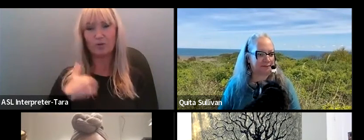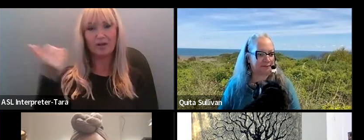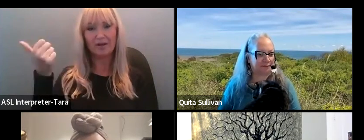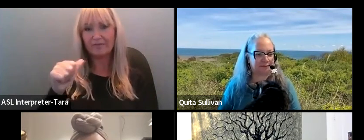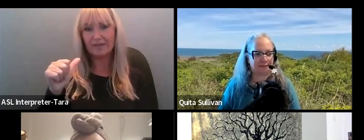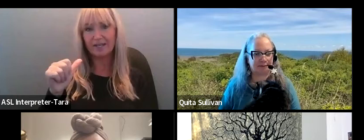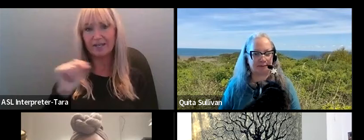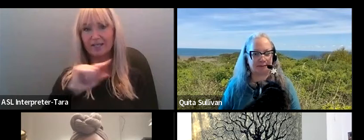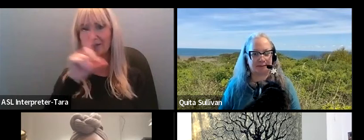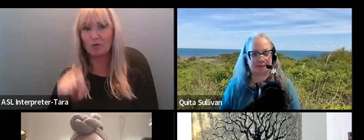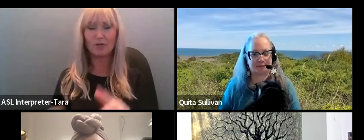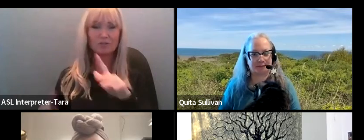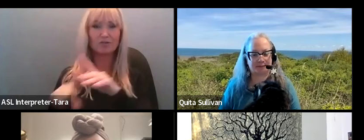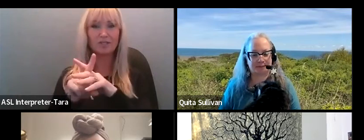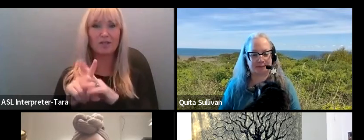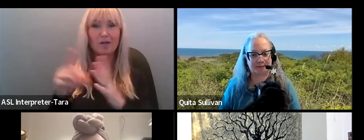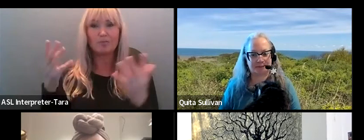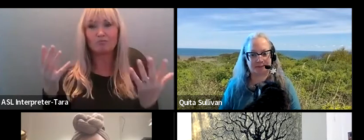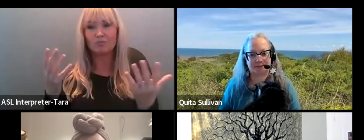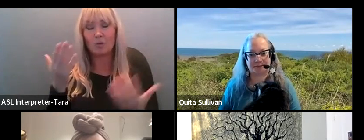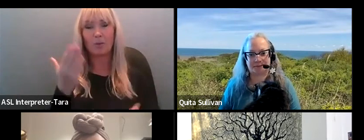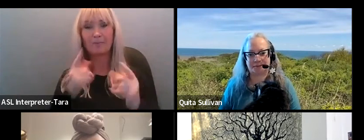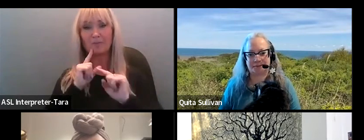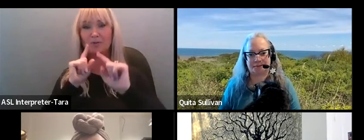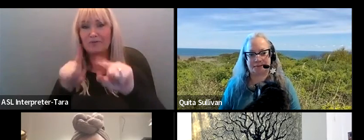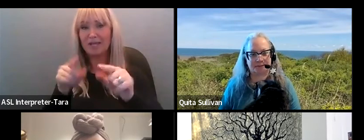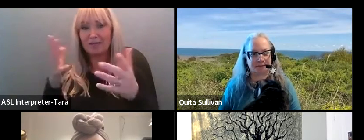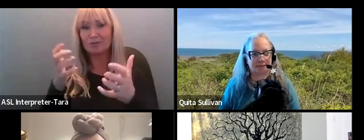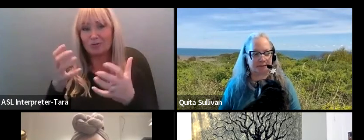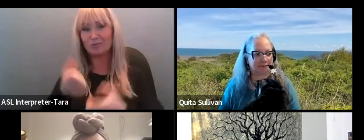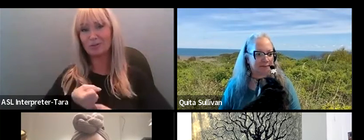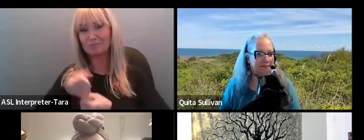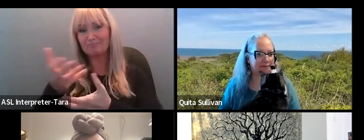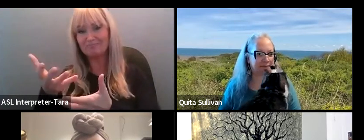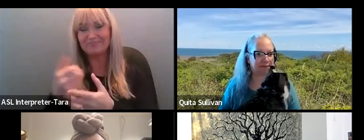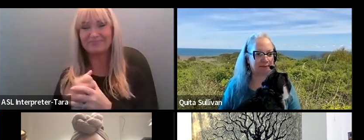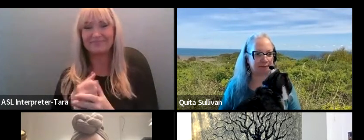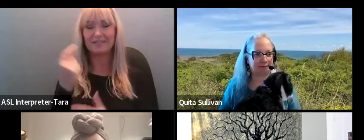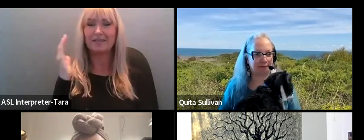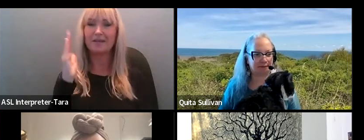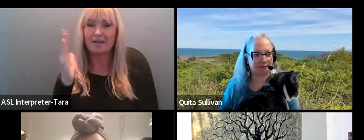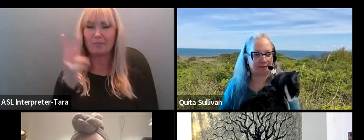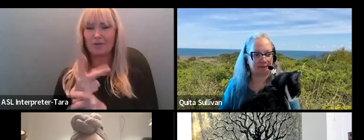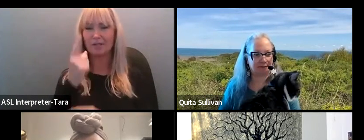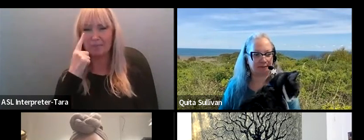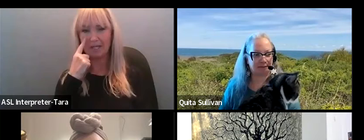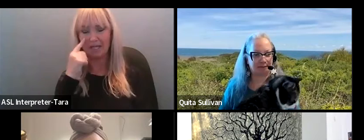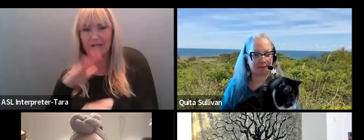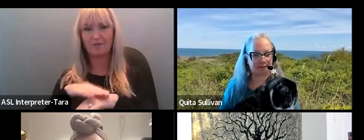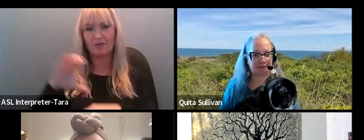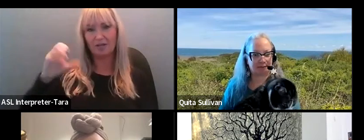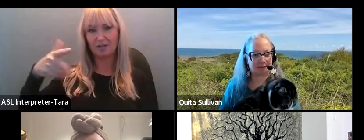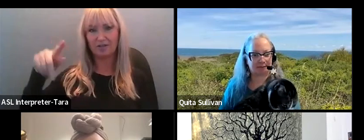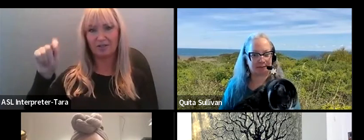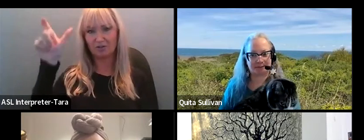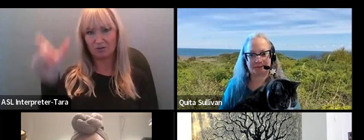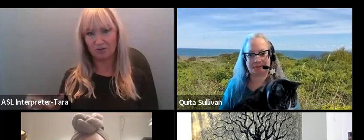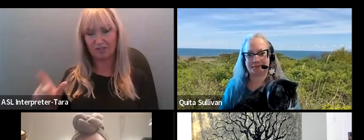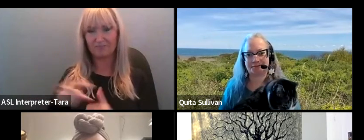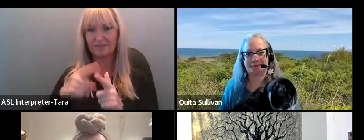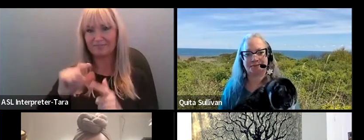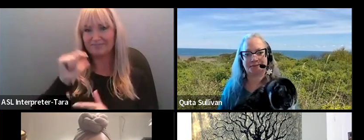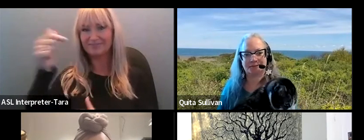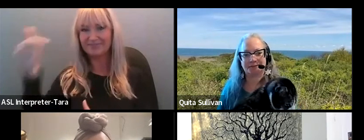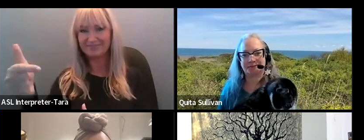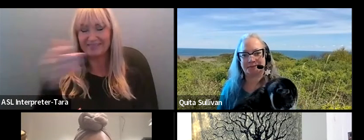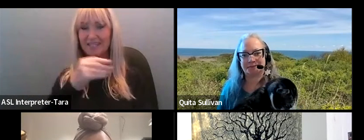questions you may have, reactions you may want to share, et cetera. I will be monitoring the chat, and I defer to our guests and the